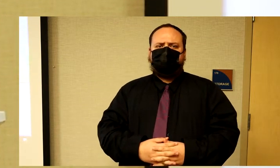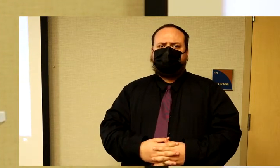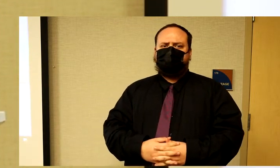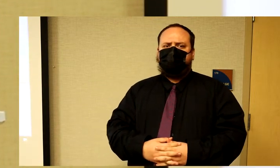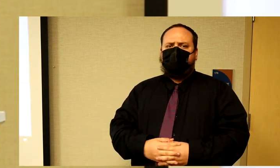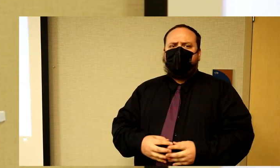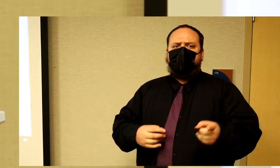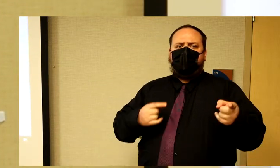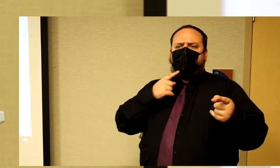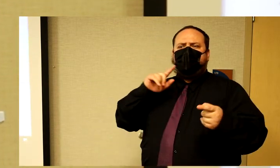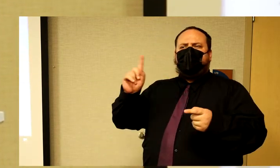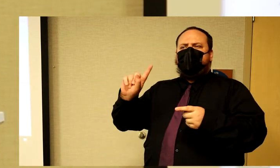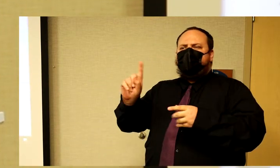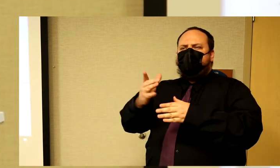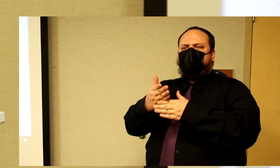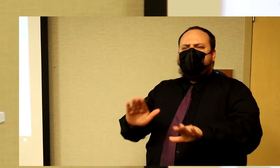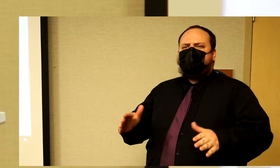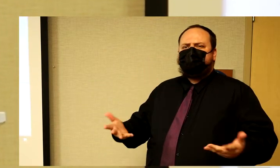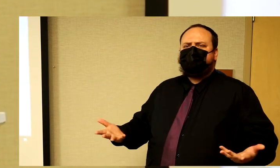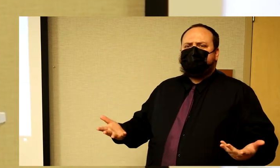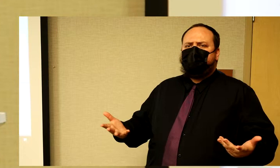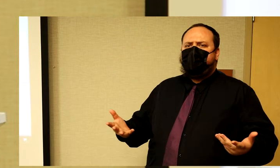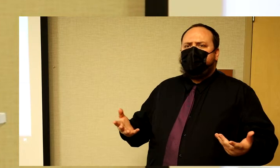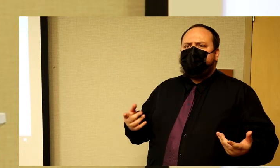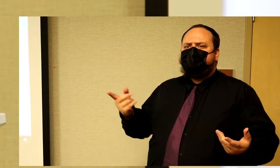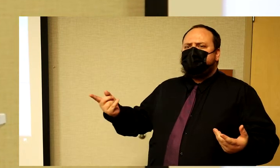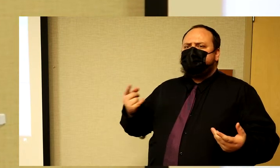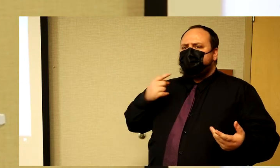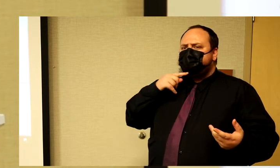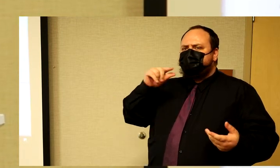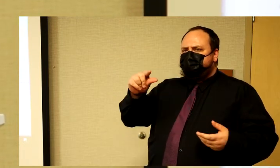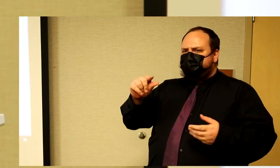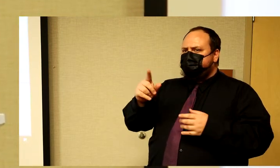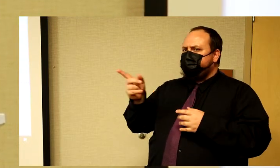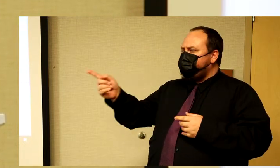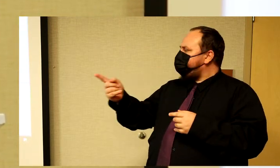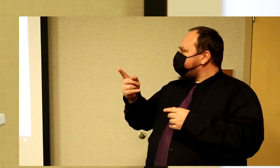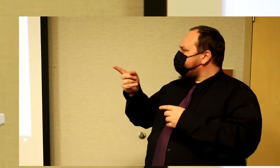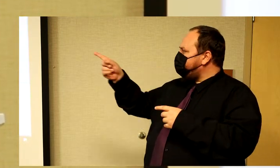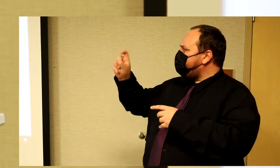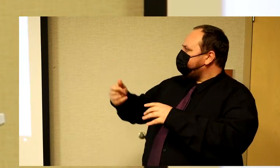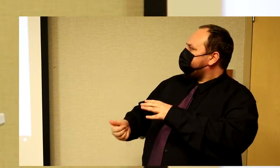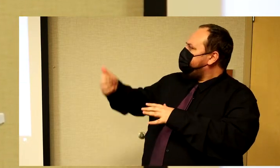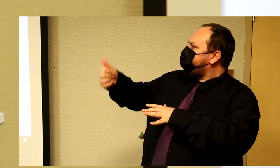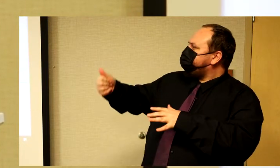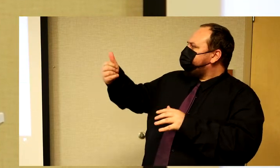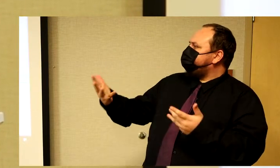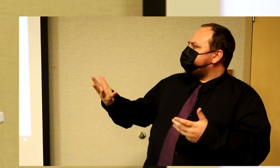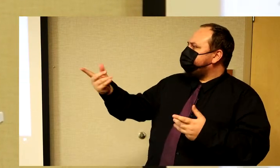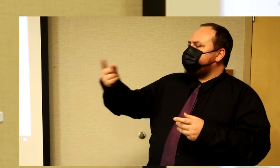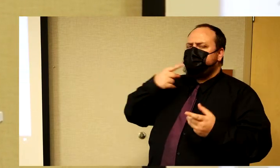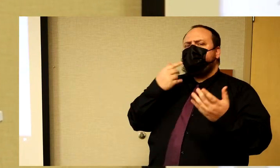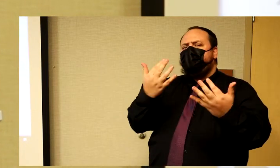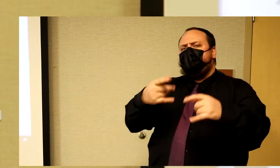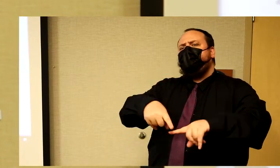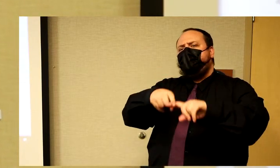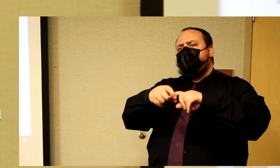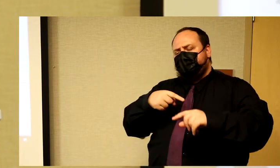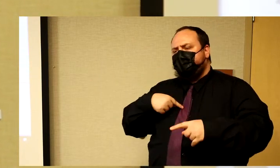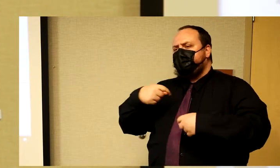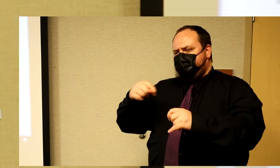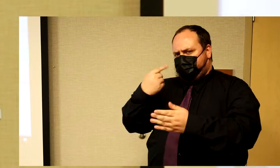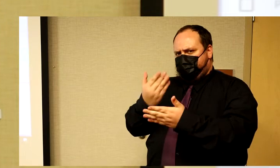So where's the split? It's got to be in the little jog. Scroll up. Hold on. I'm going to try to get to the.